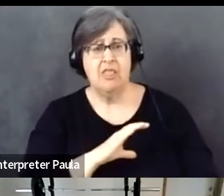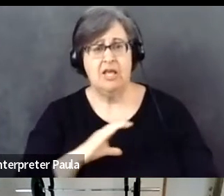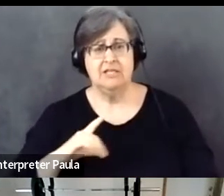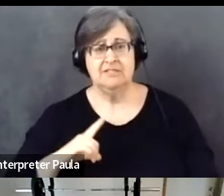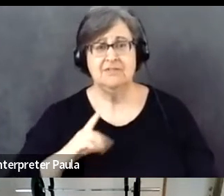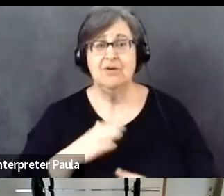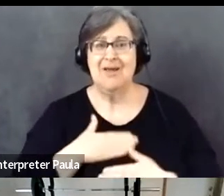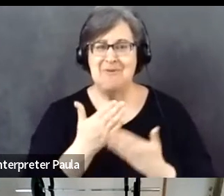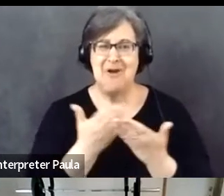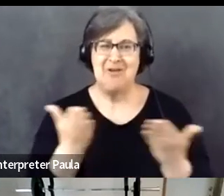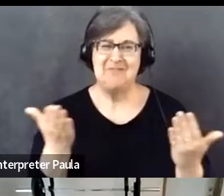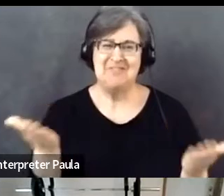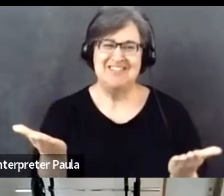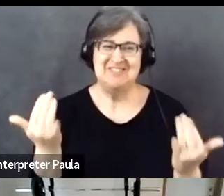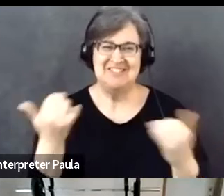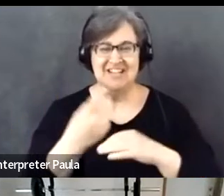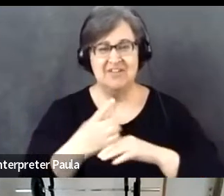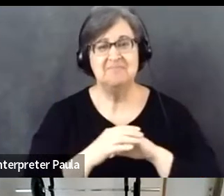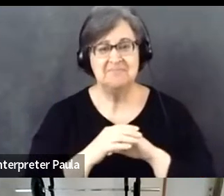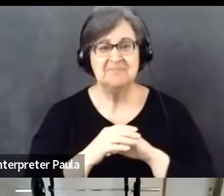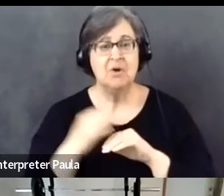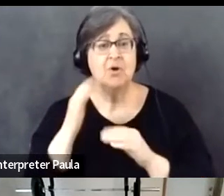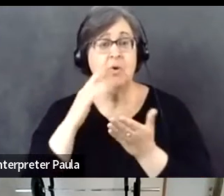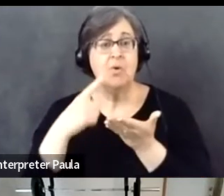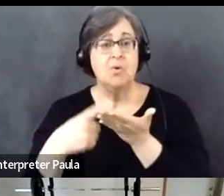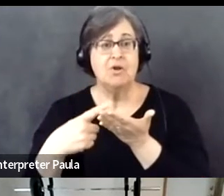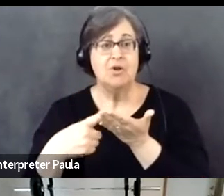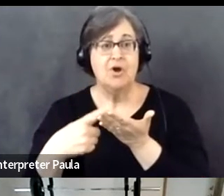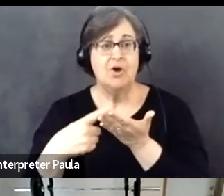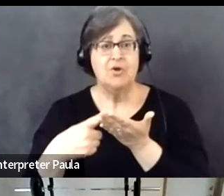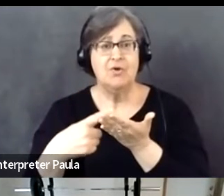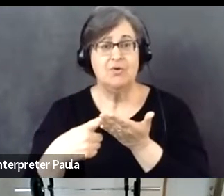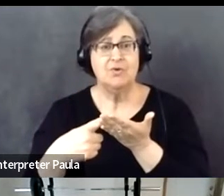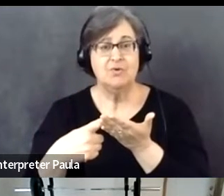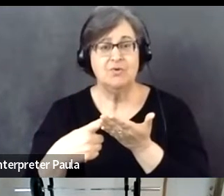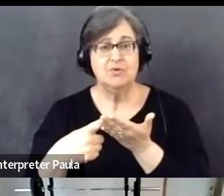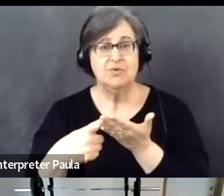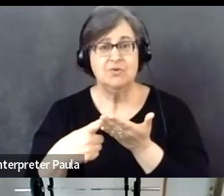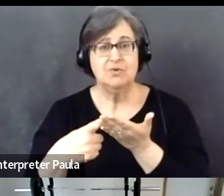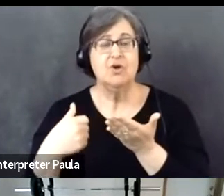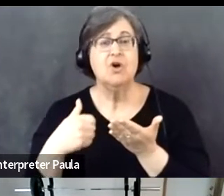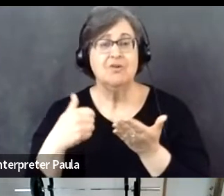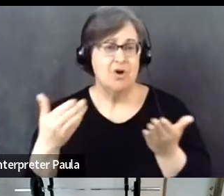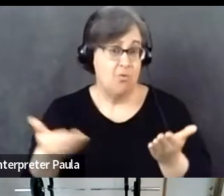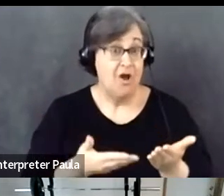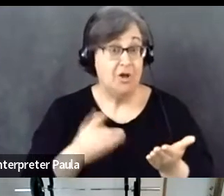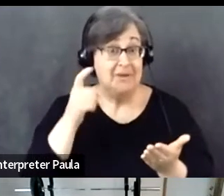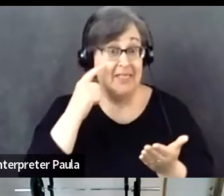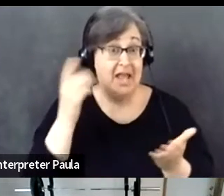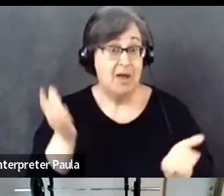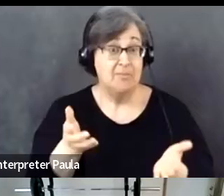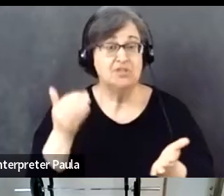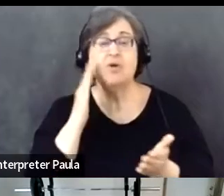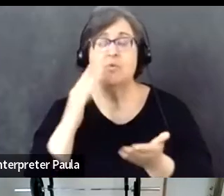glad you're all here today. We're gonna talk about, welcome to today's Capital Chat. We're gonna talk about